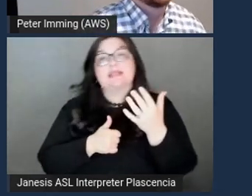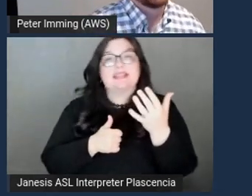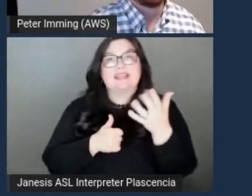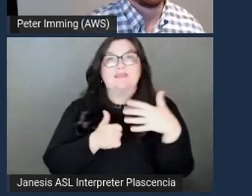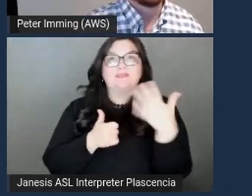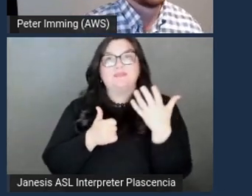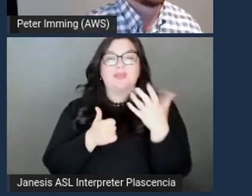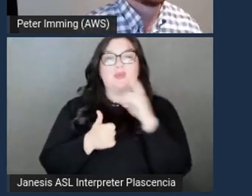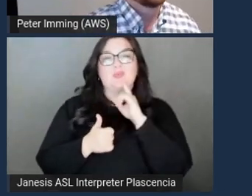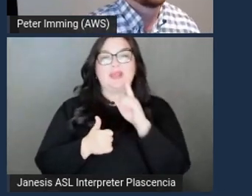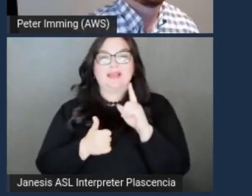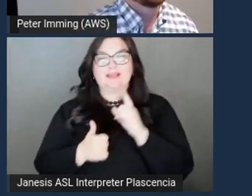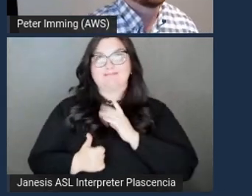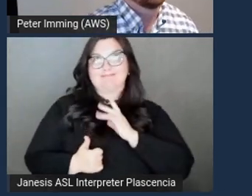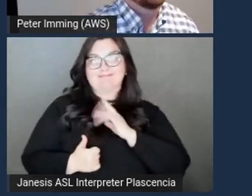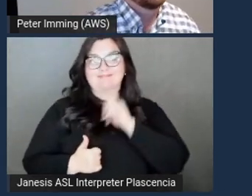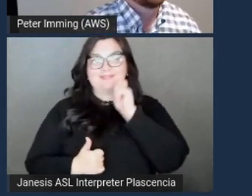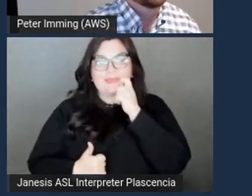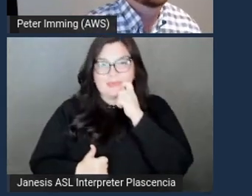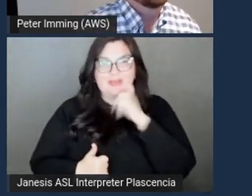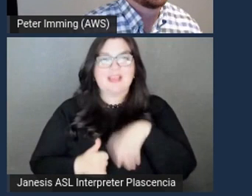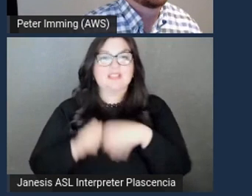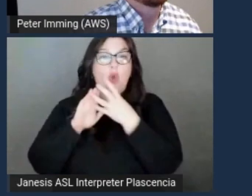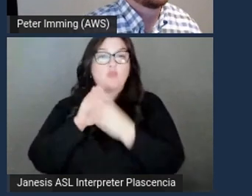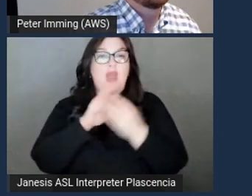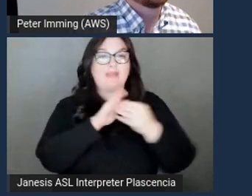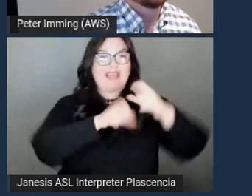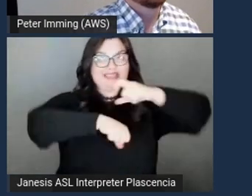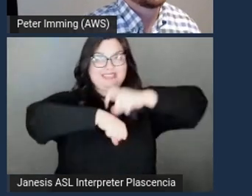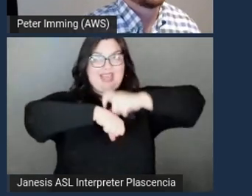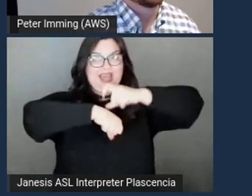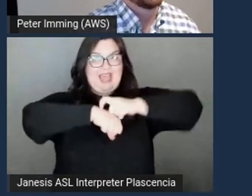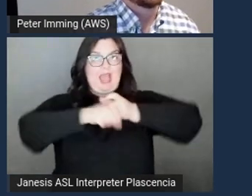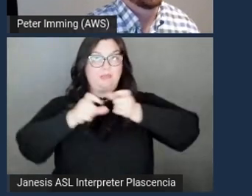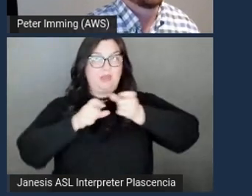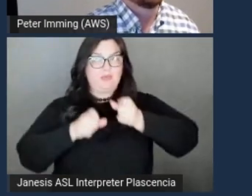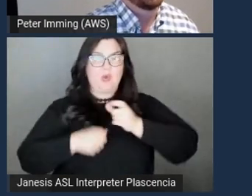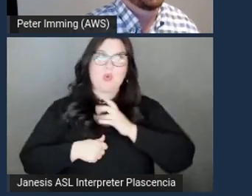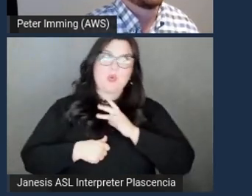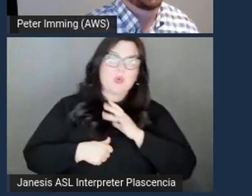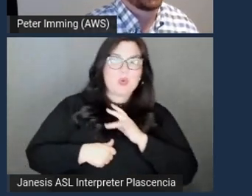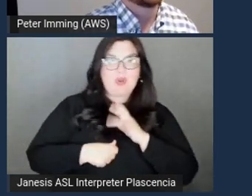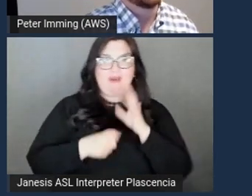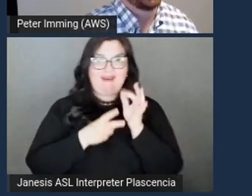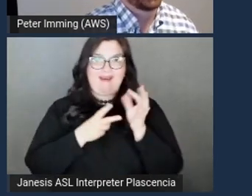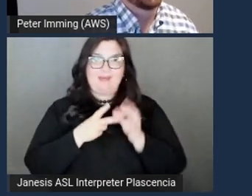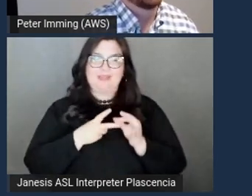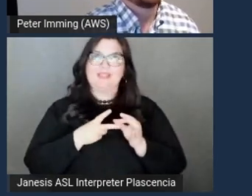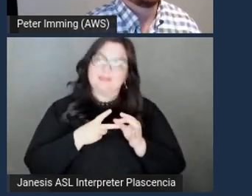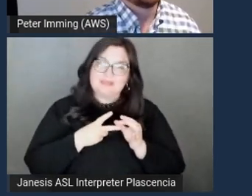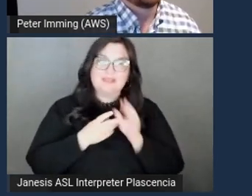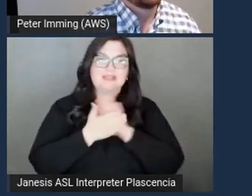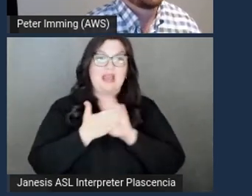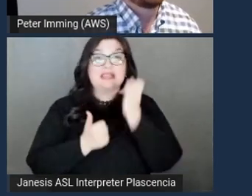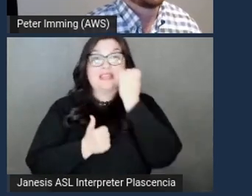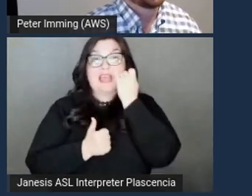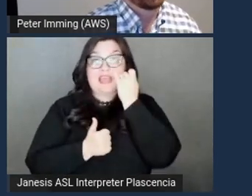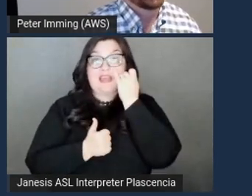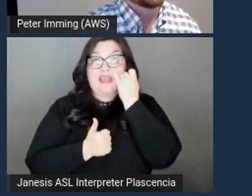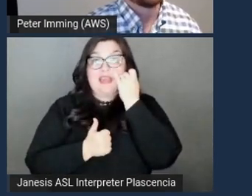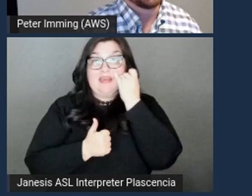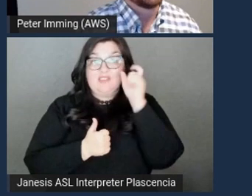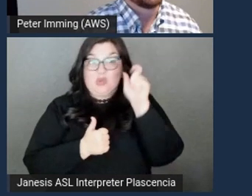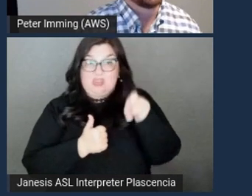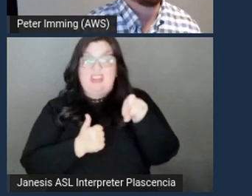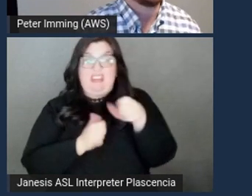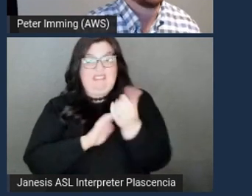cherry on top, replication time control. This is, again, our premium replication option where if you needed that SLA, 15 minutes or